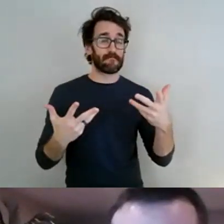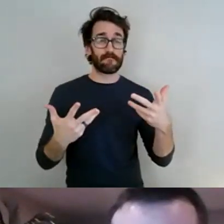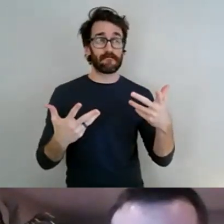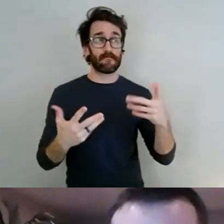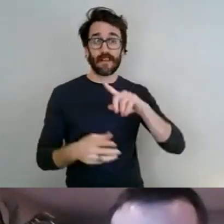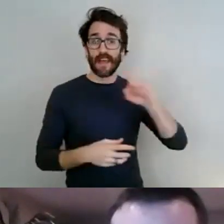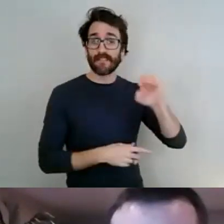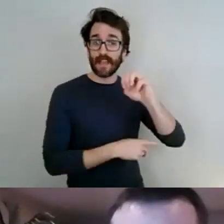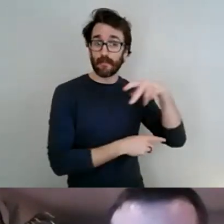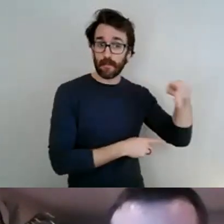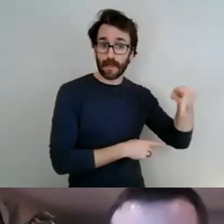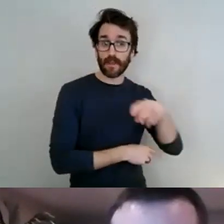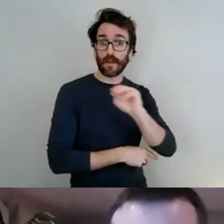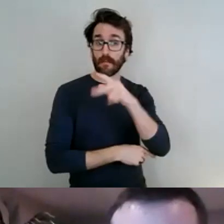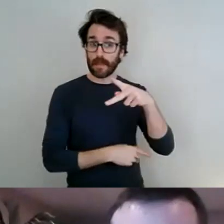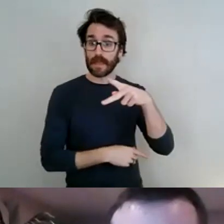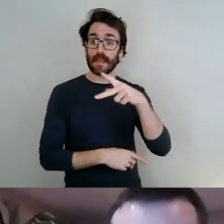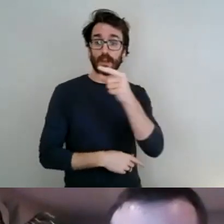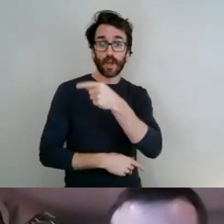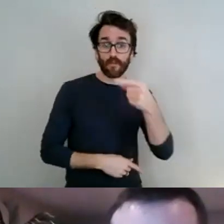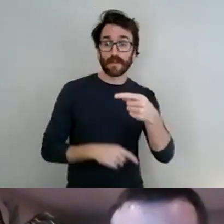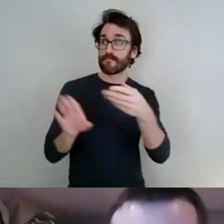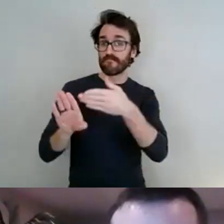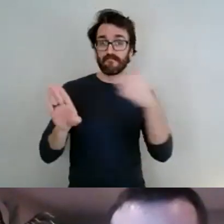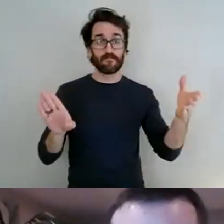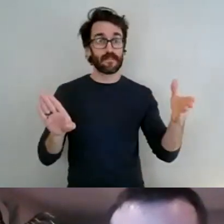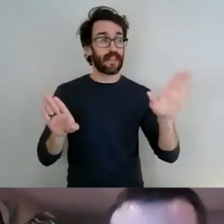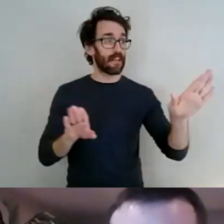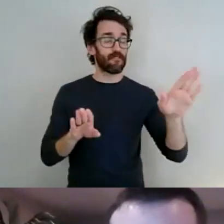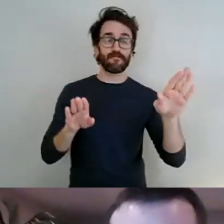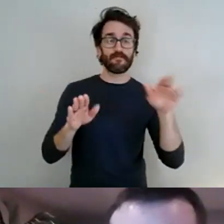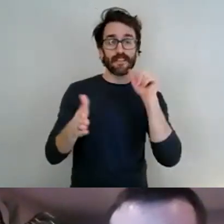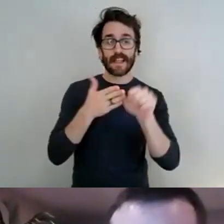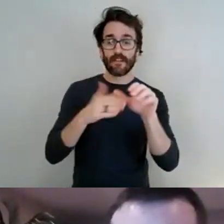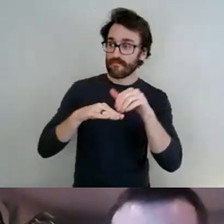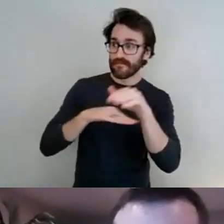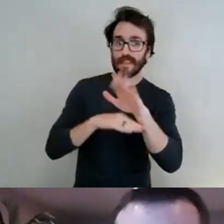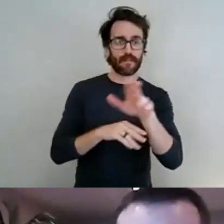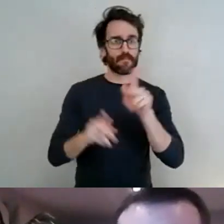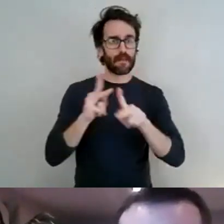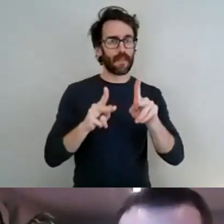or MPs through their letters to their constituents?